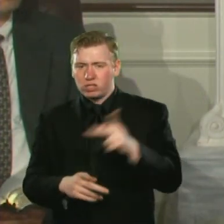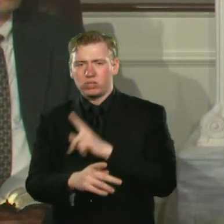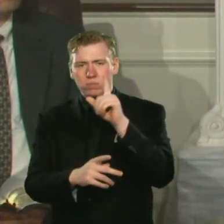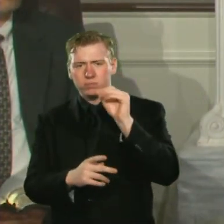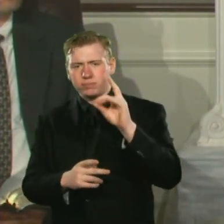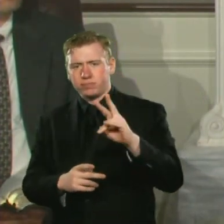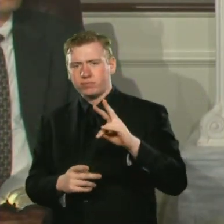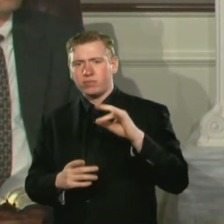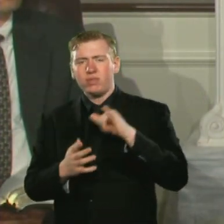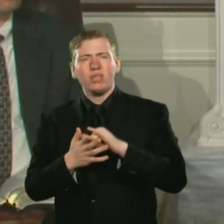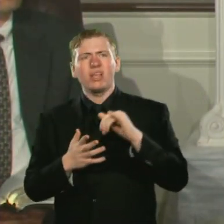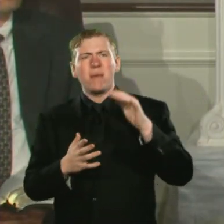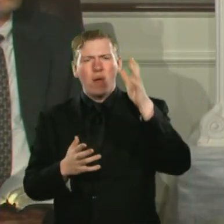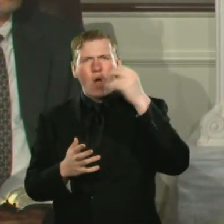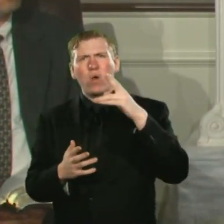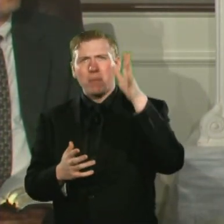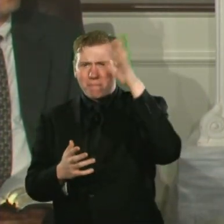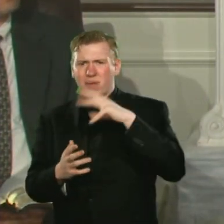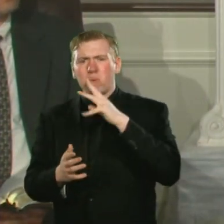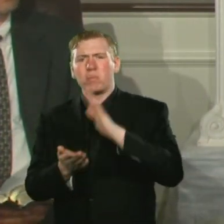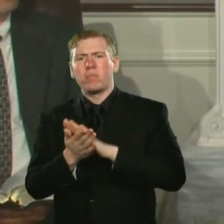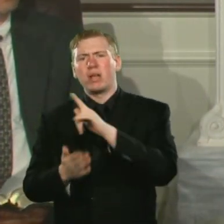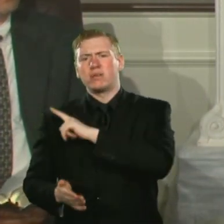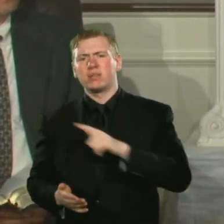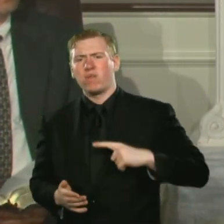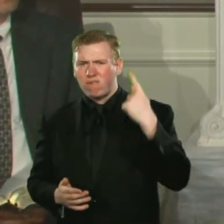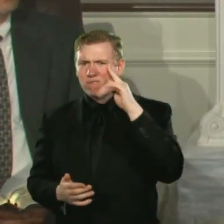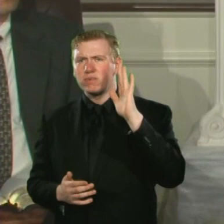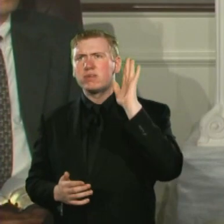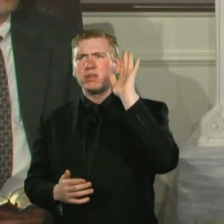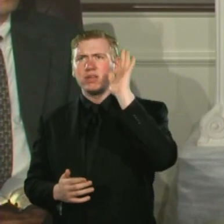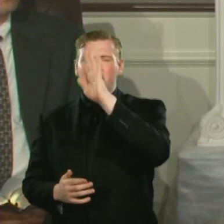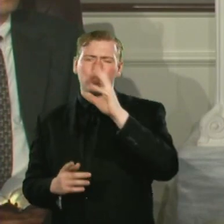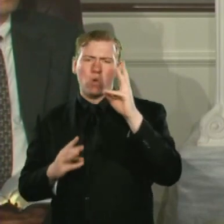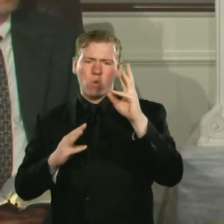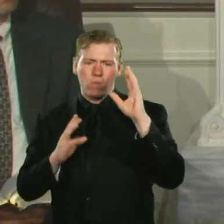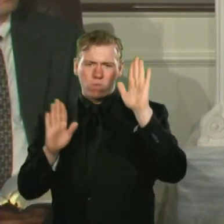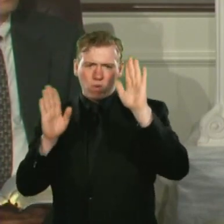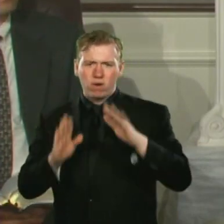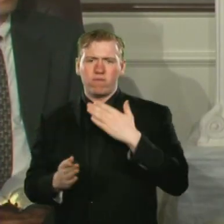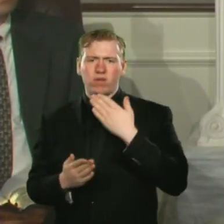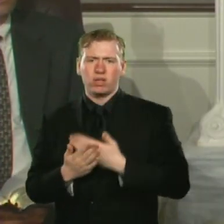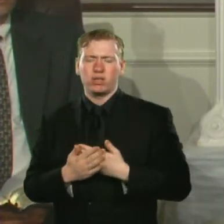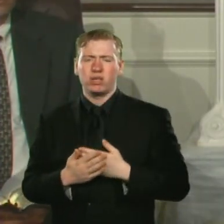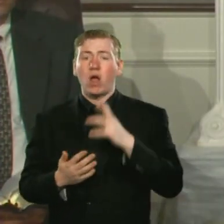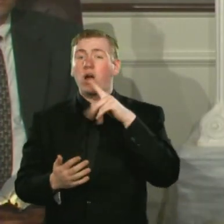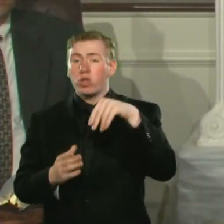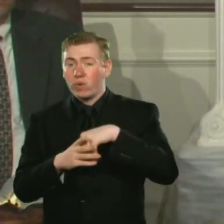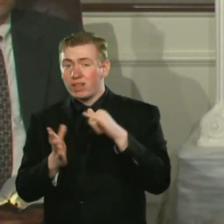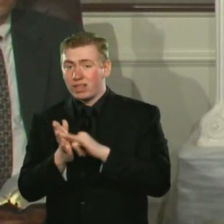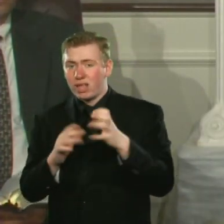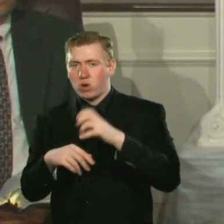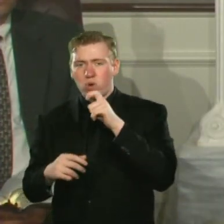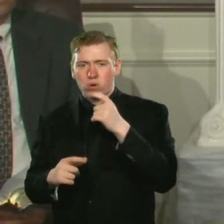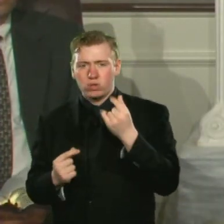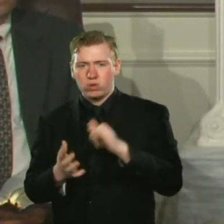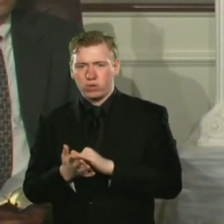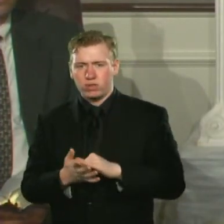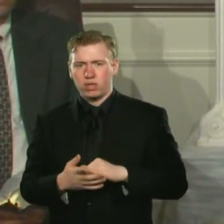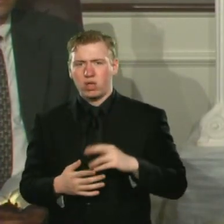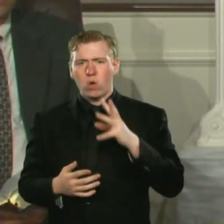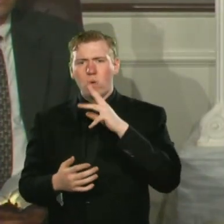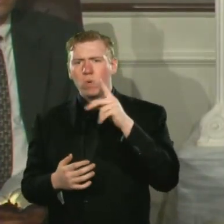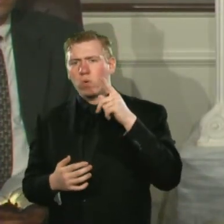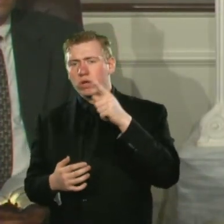that men would praise the Lord for His wonderful goodness to the children of men. Are you in that group that would do that? Are you someone